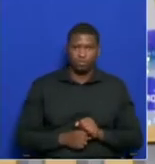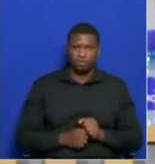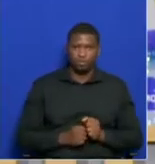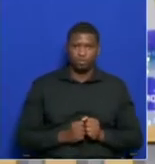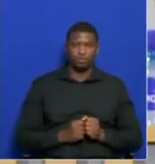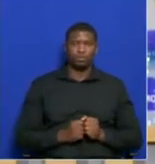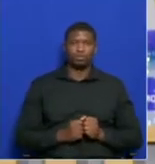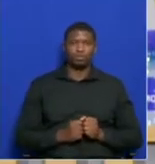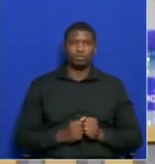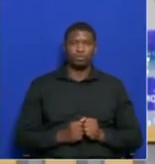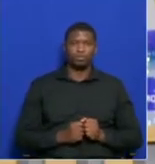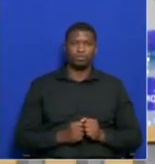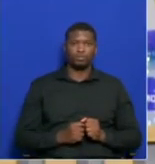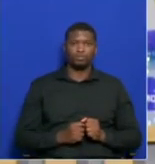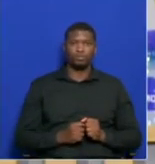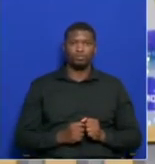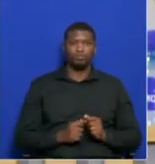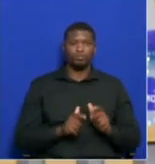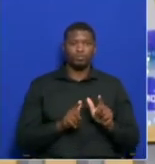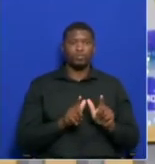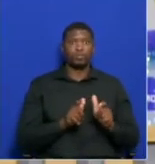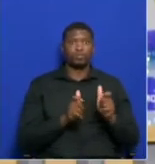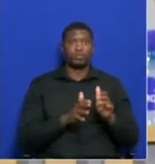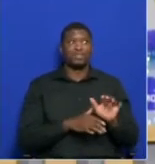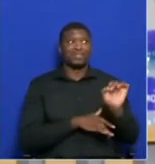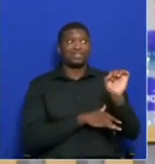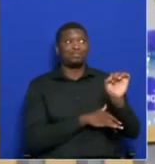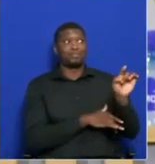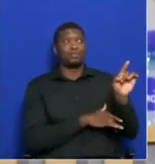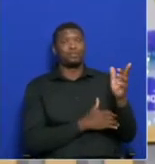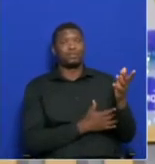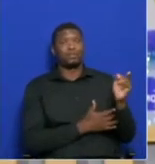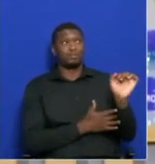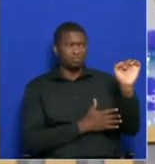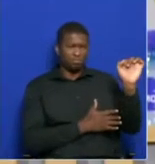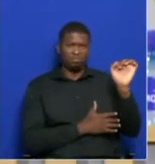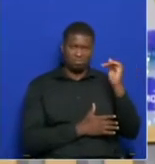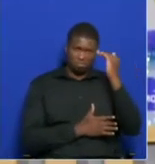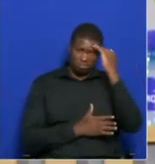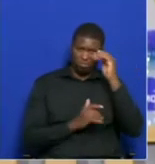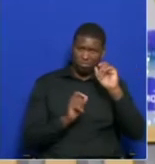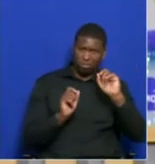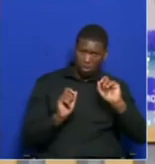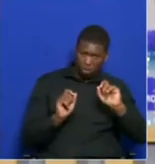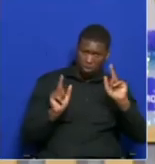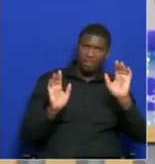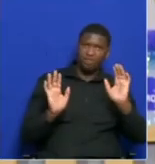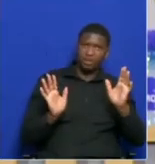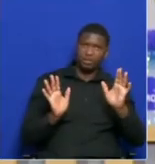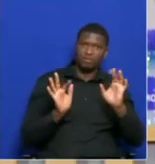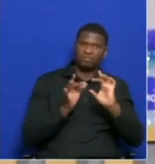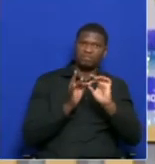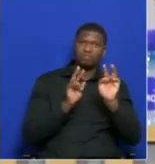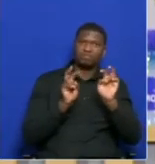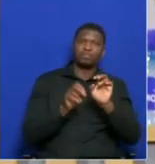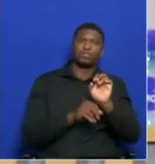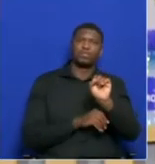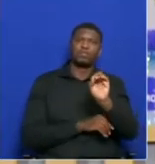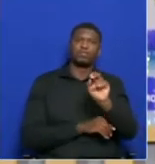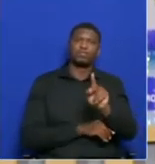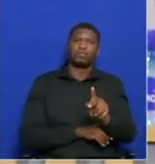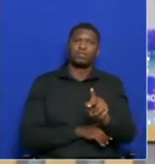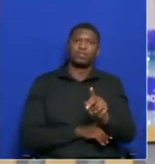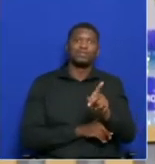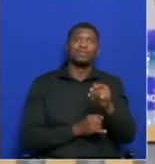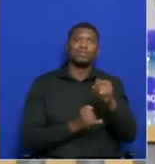Commissioner Spies was aware of the SOP, yet he instructed termination of